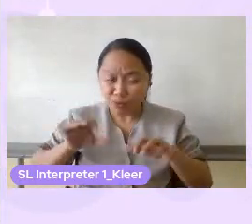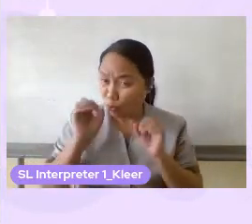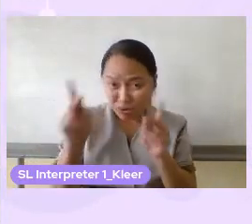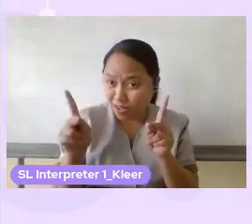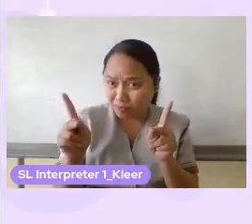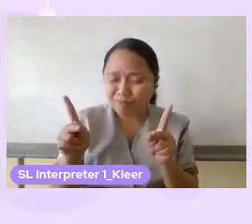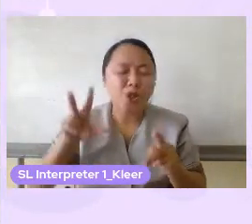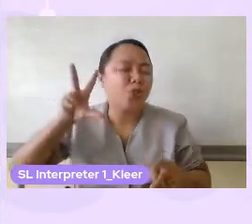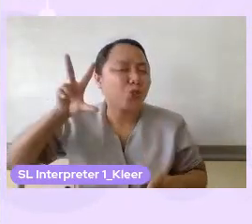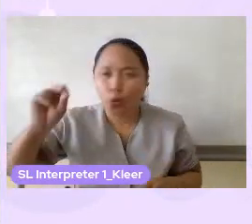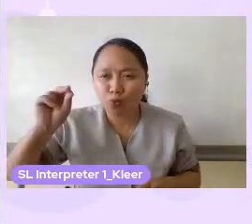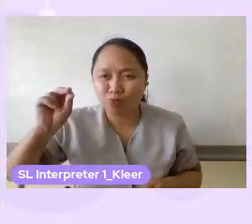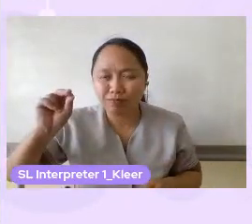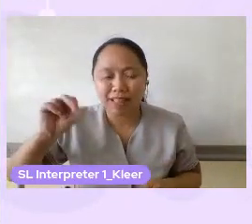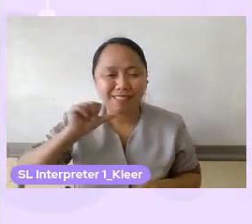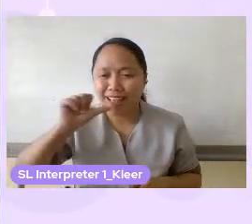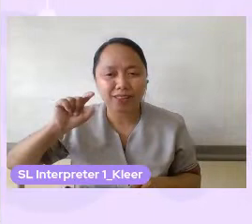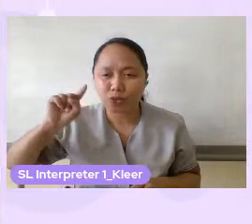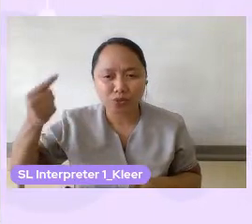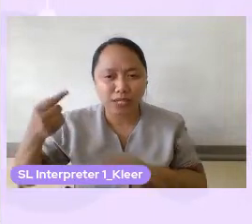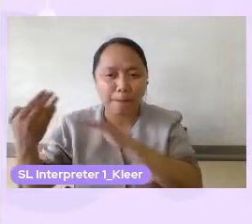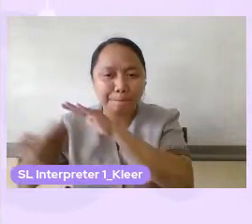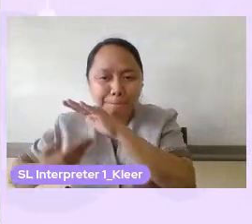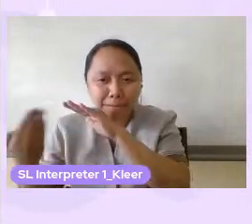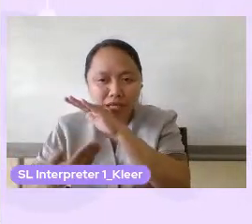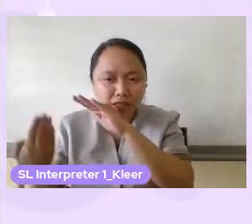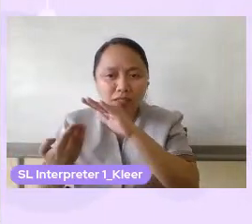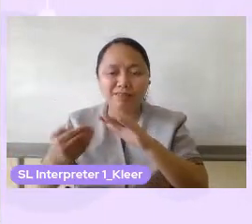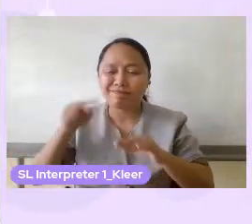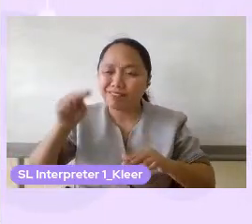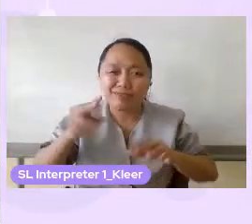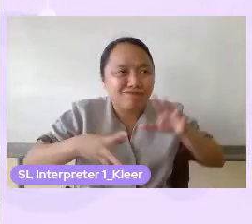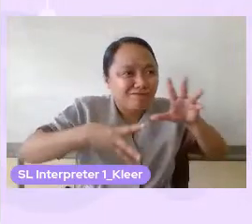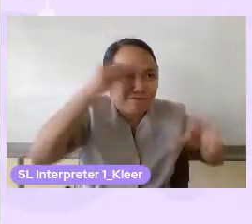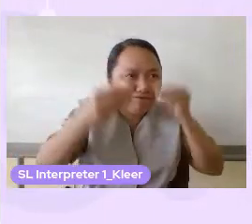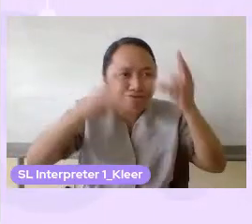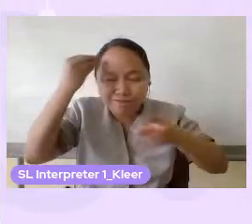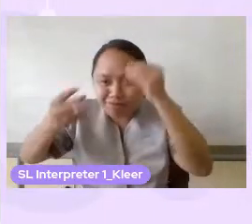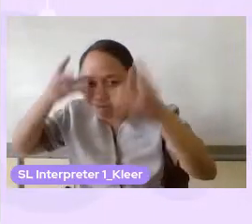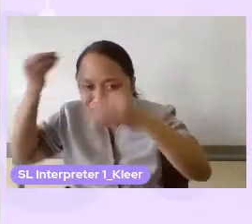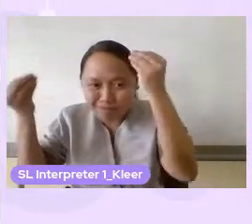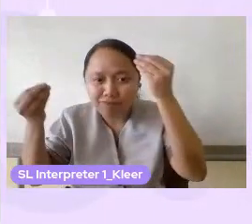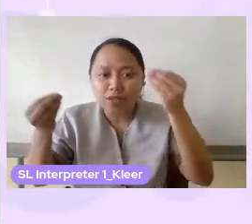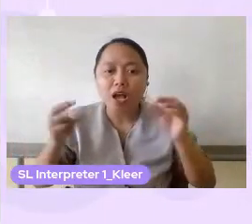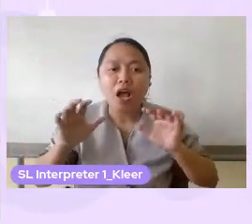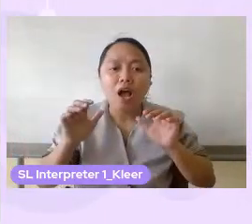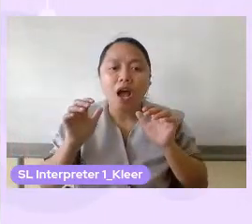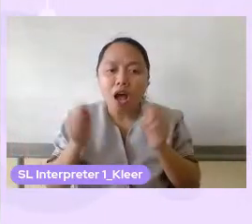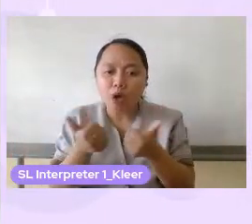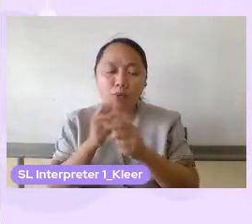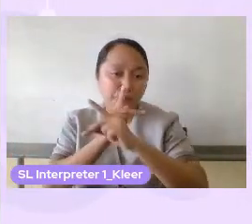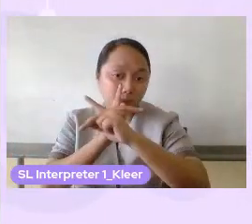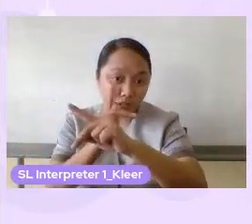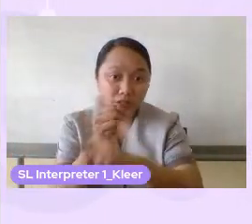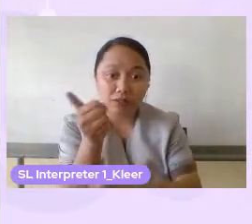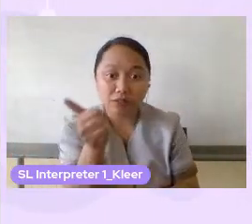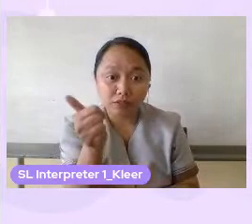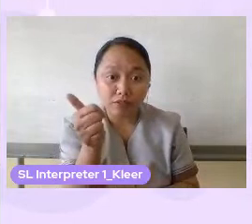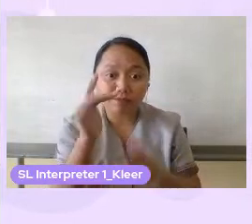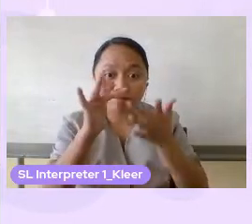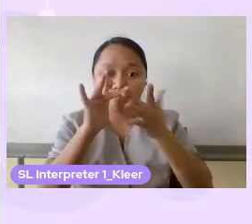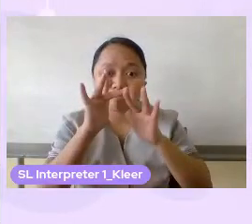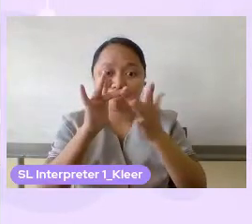okay. Hindi lang gamit ng computer ang kailangan mong malaman. Kailangan malaman mo rin how to protect yourselves from cyber threats.